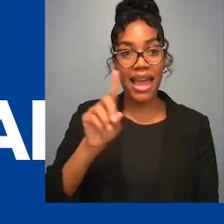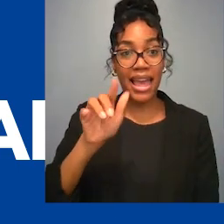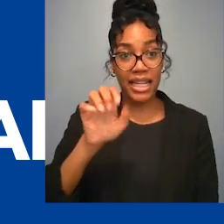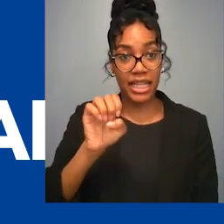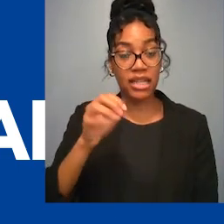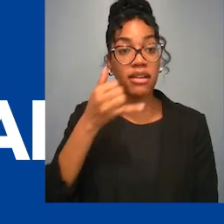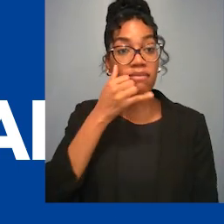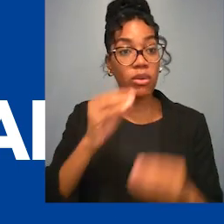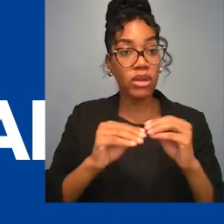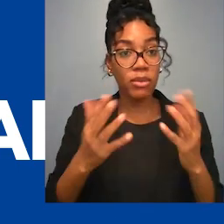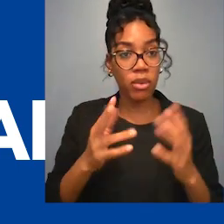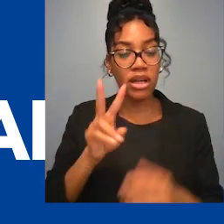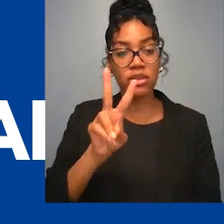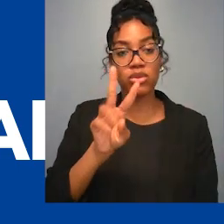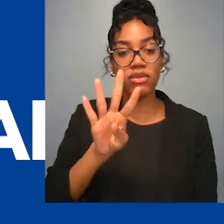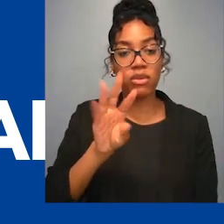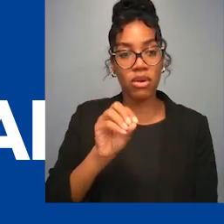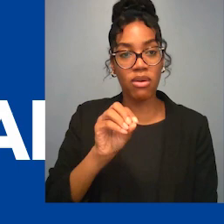phone number,